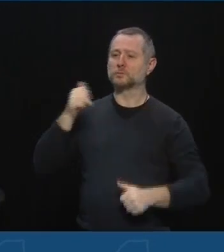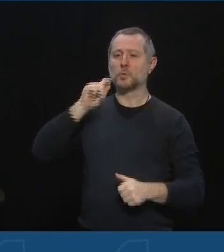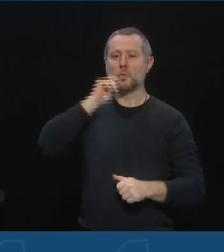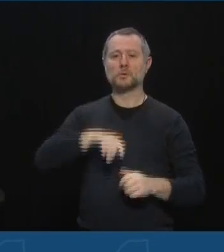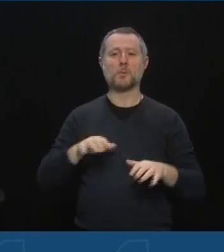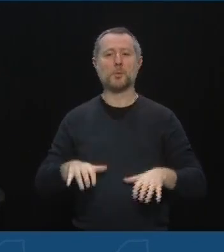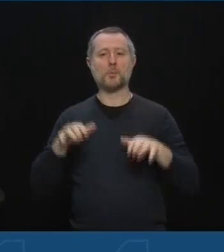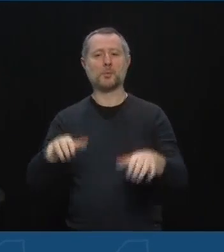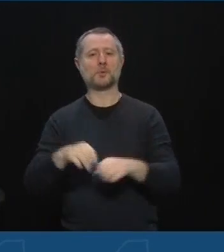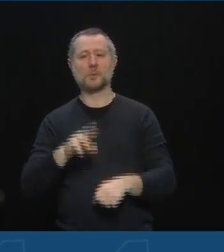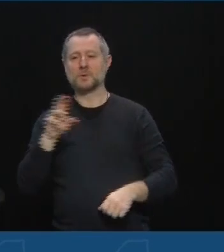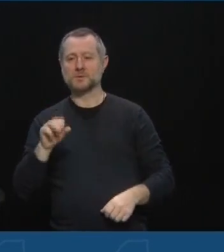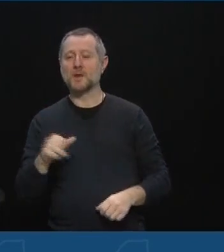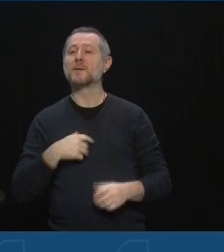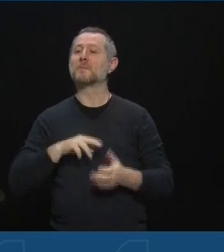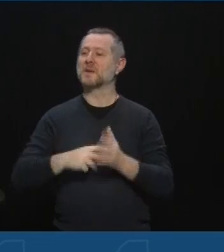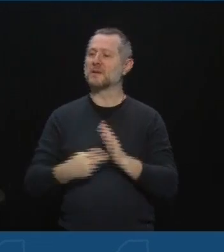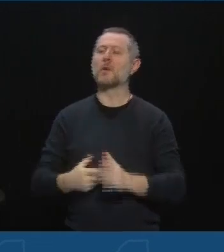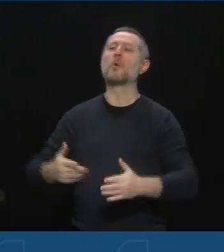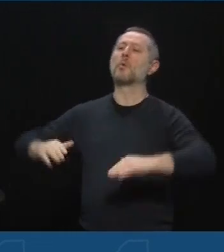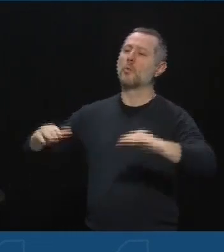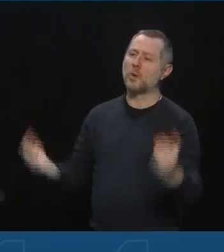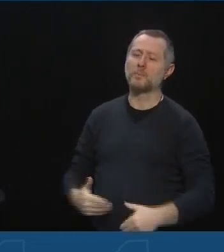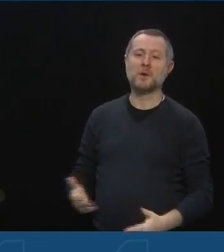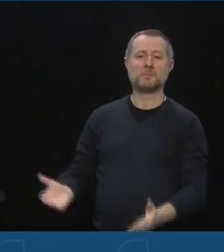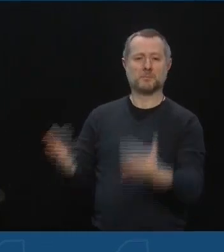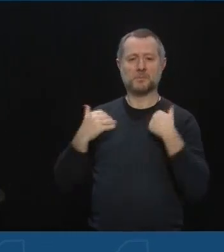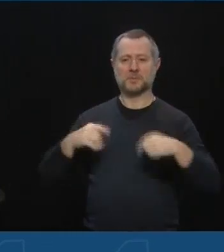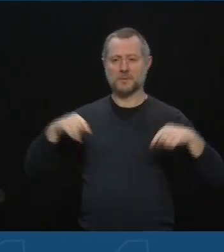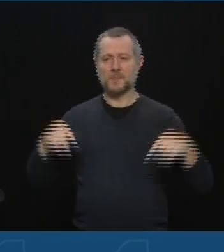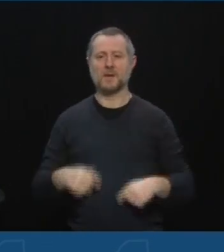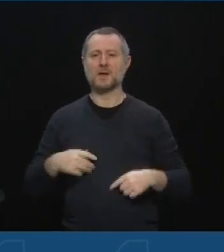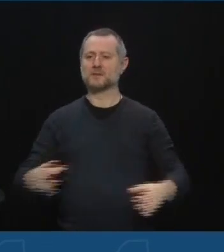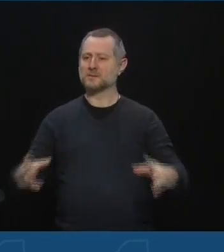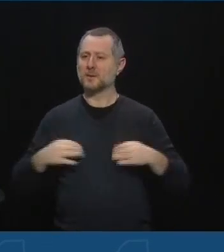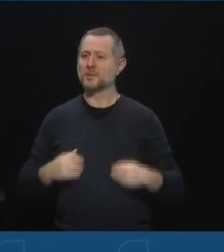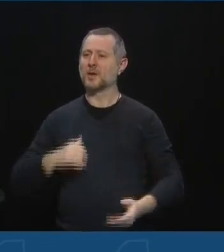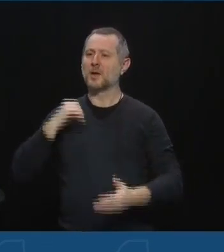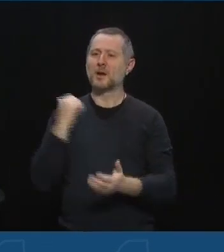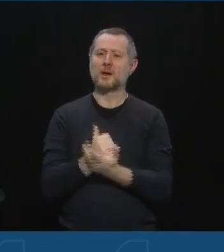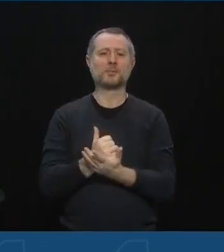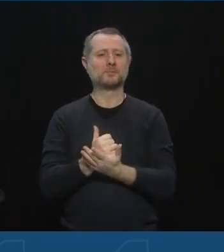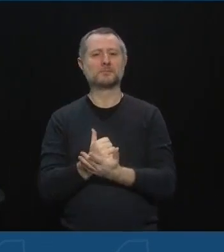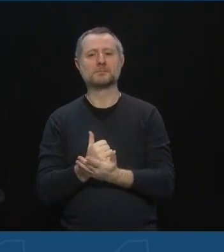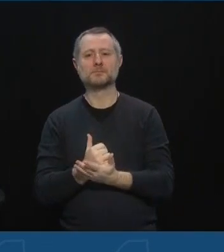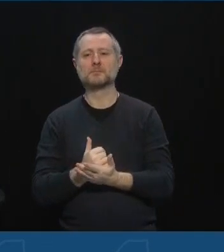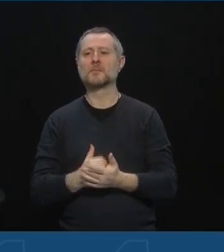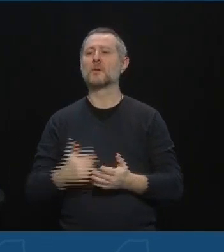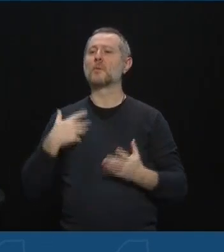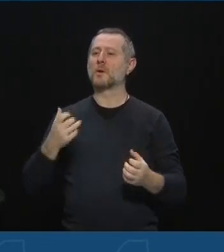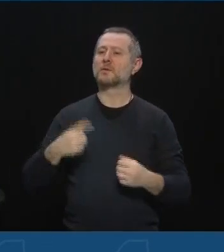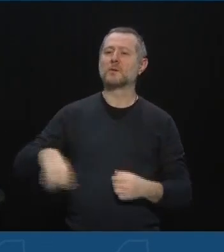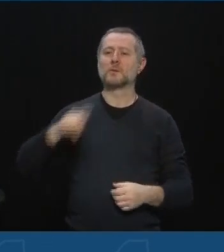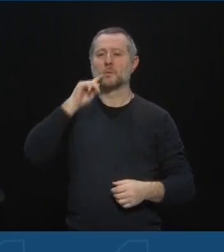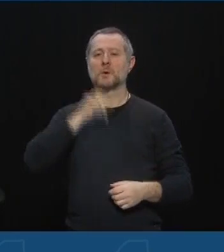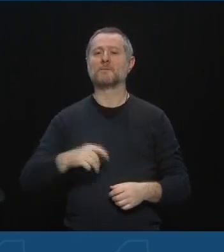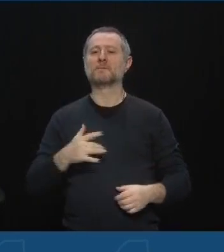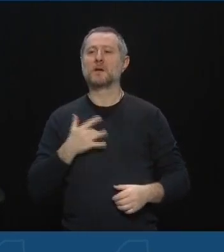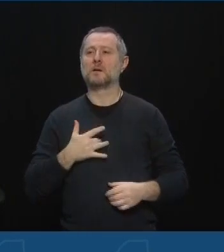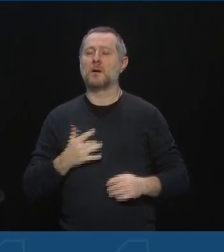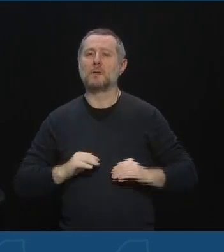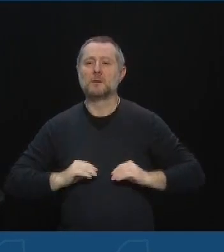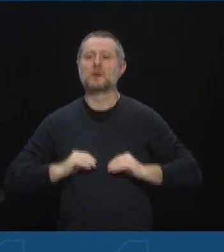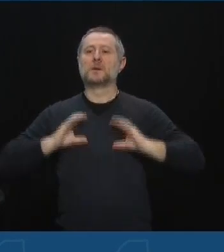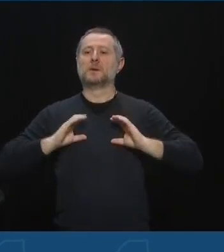that's therefore we want to welcome them and embrace them and help them restore that sense of dignity that's is